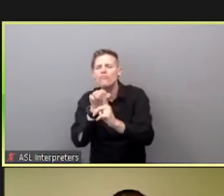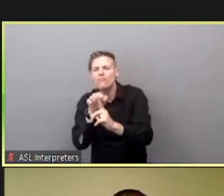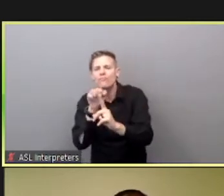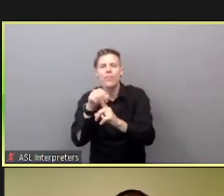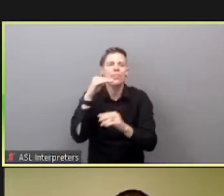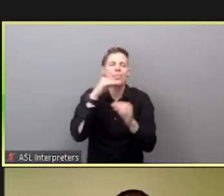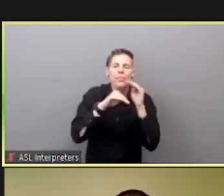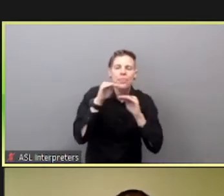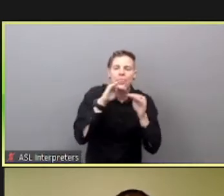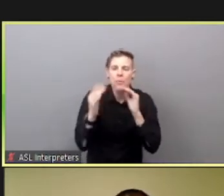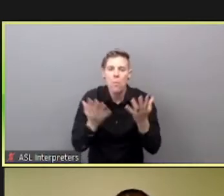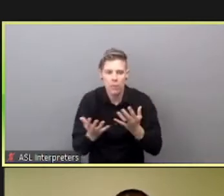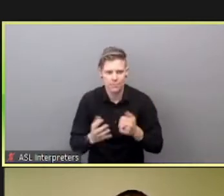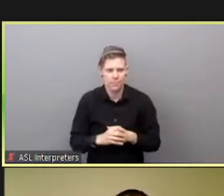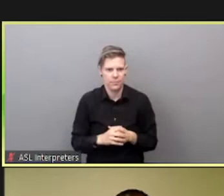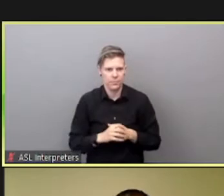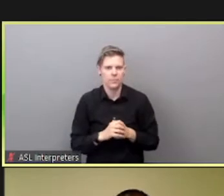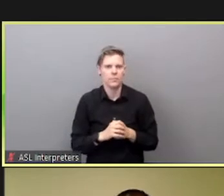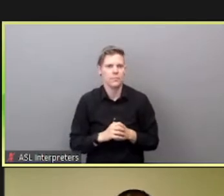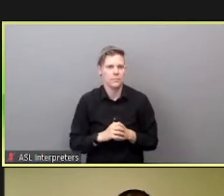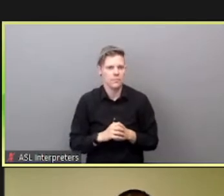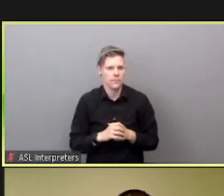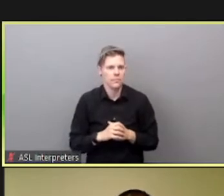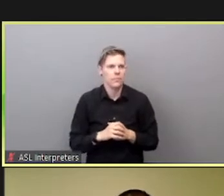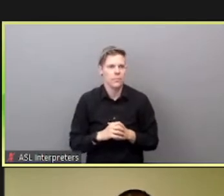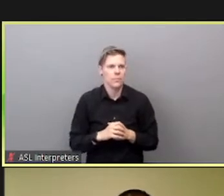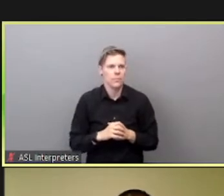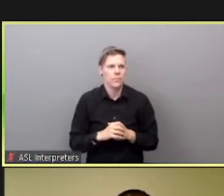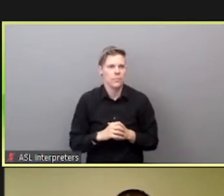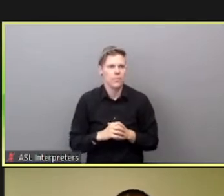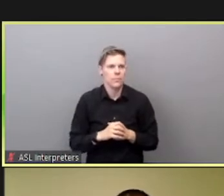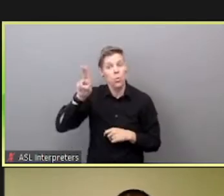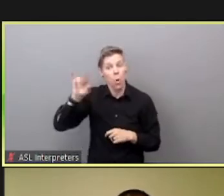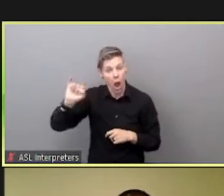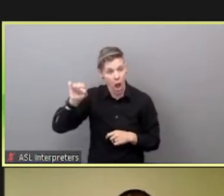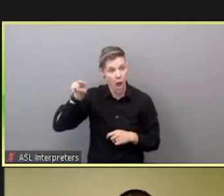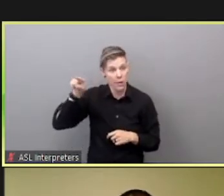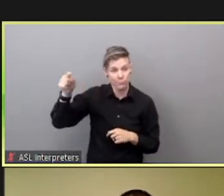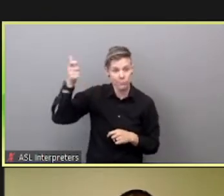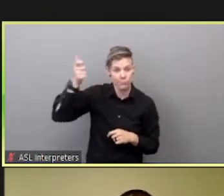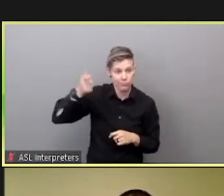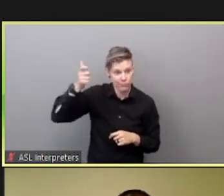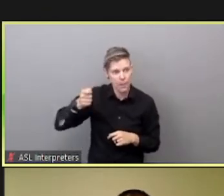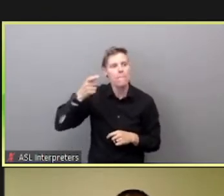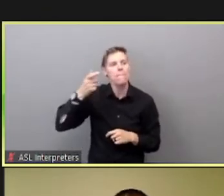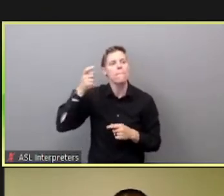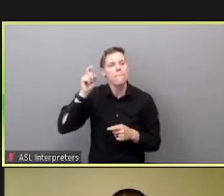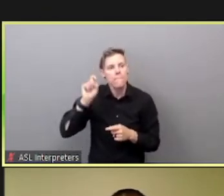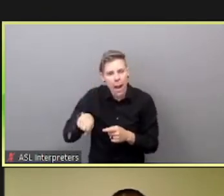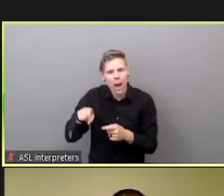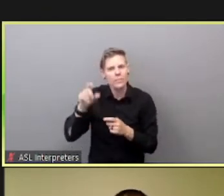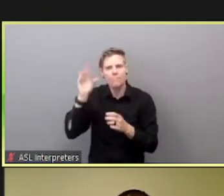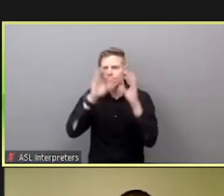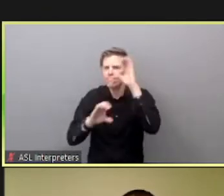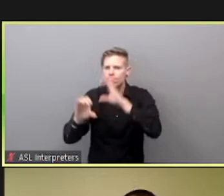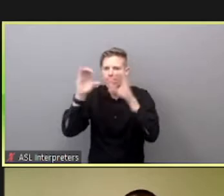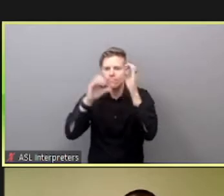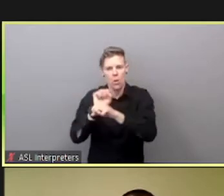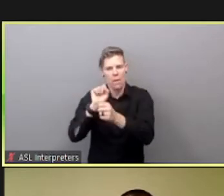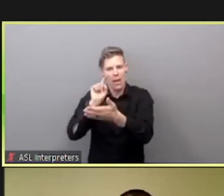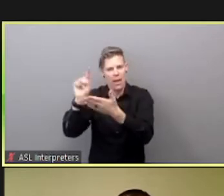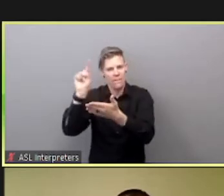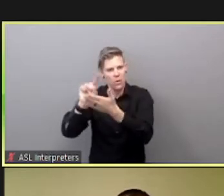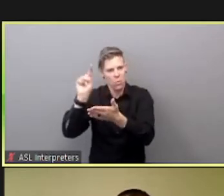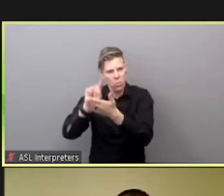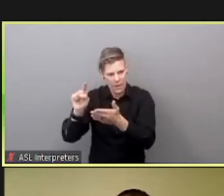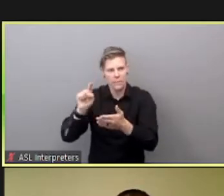Again, UI claimants are required to conduct work searches every week that they certify for benefits. If you're aware of